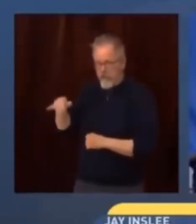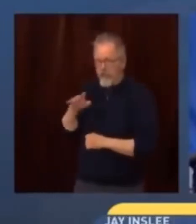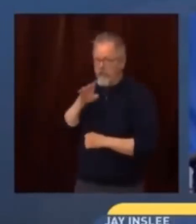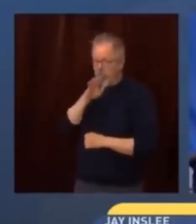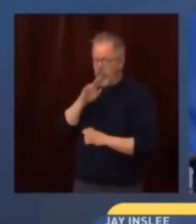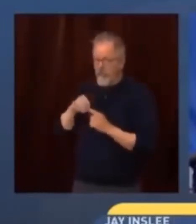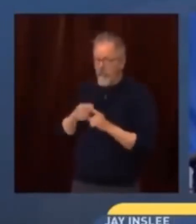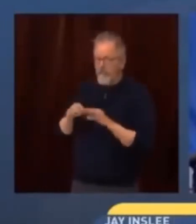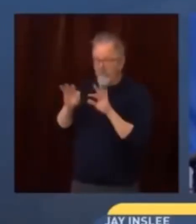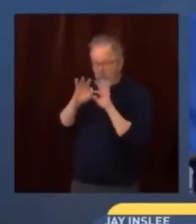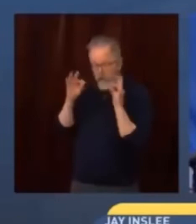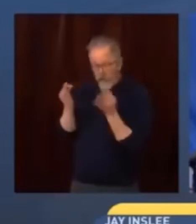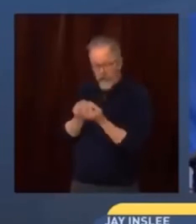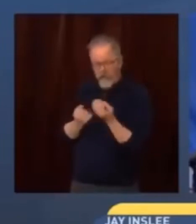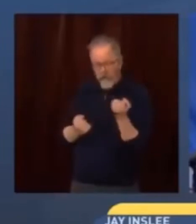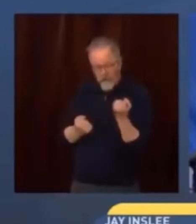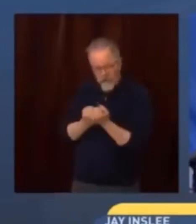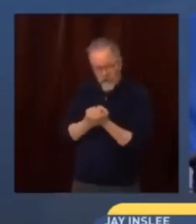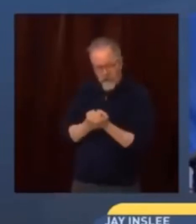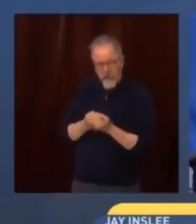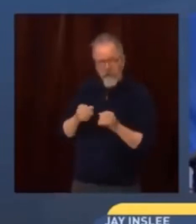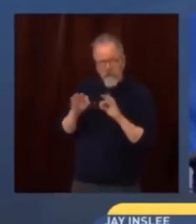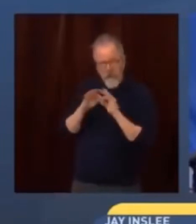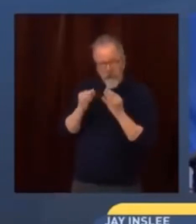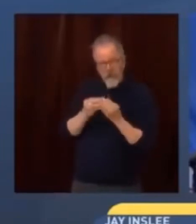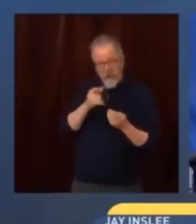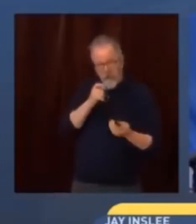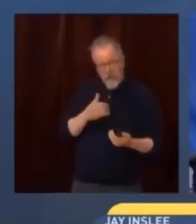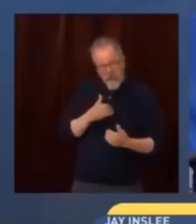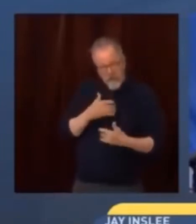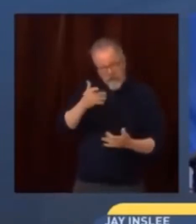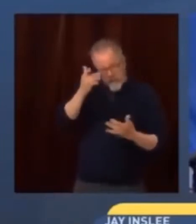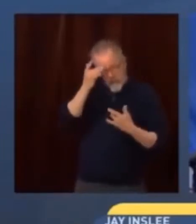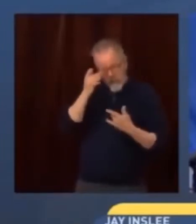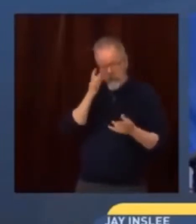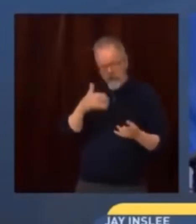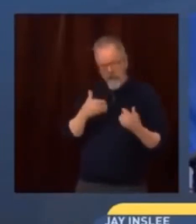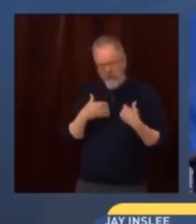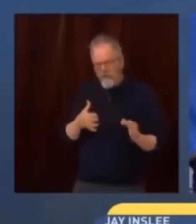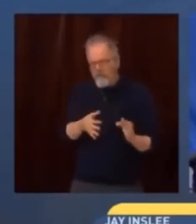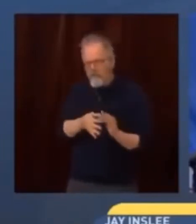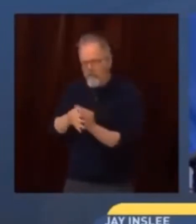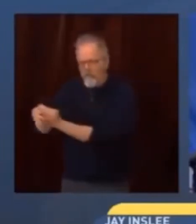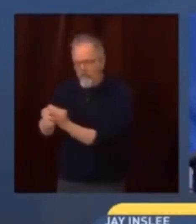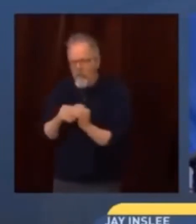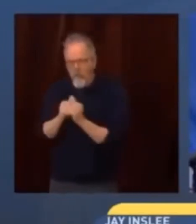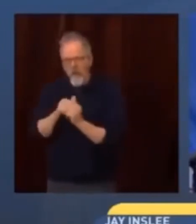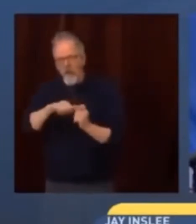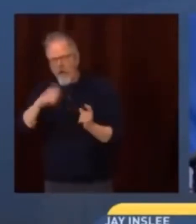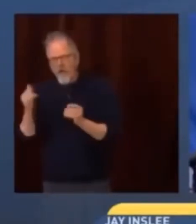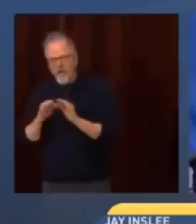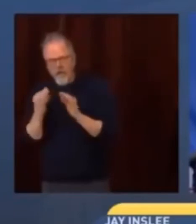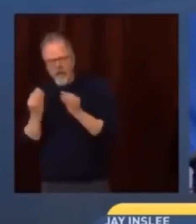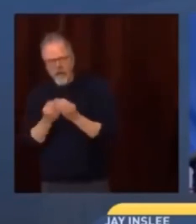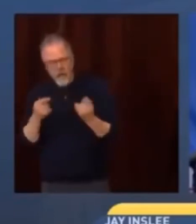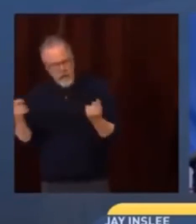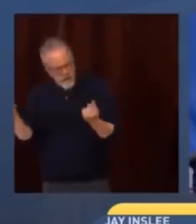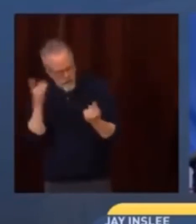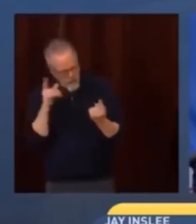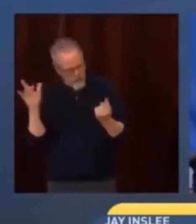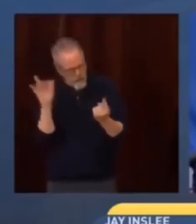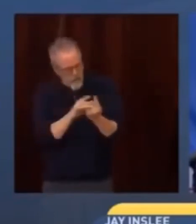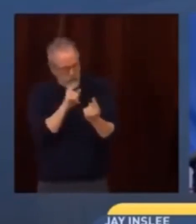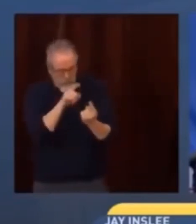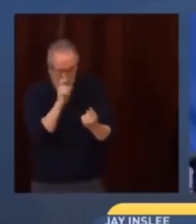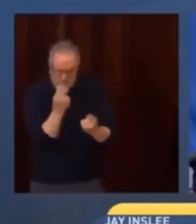attached to the families a family support person who will check in with them to see what they need on a daily to see how they're doing